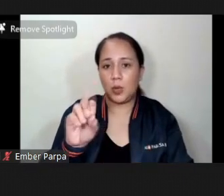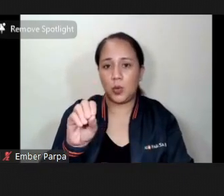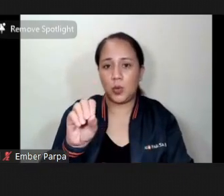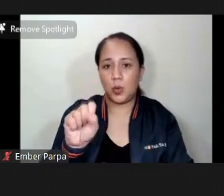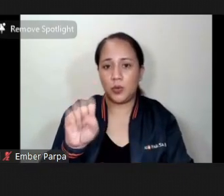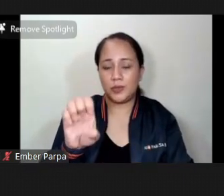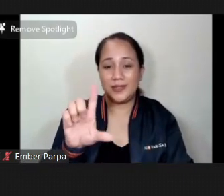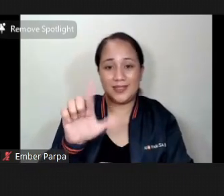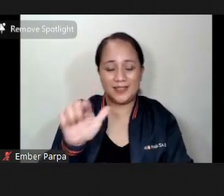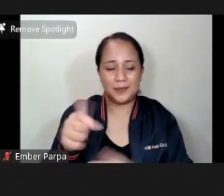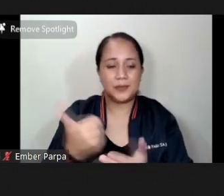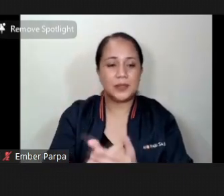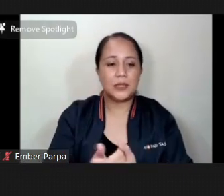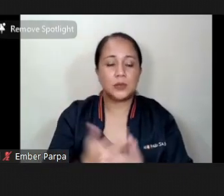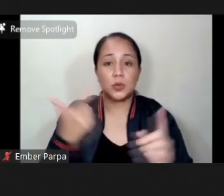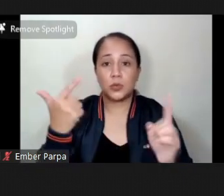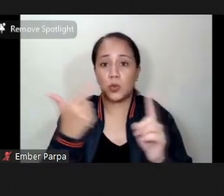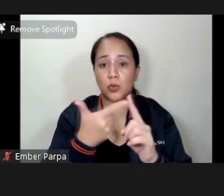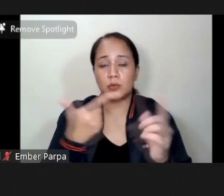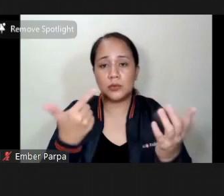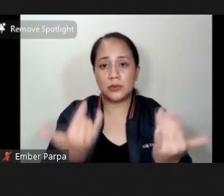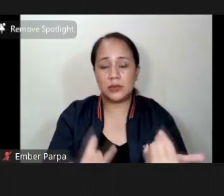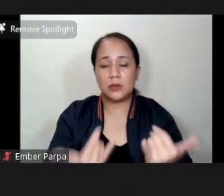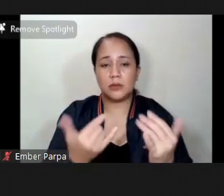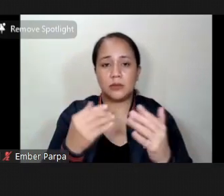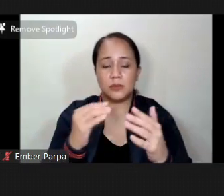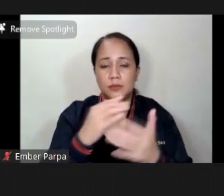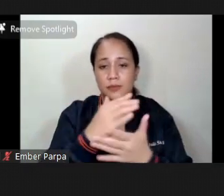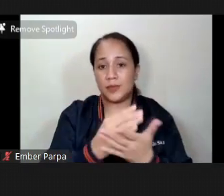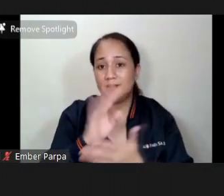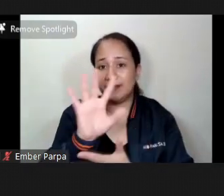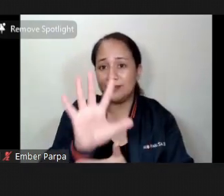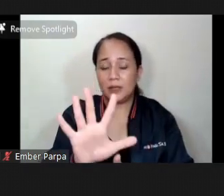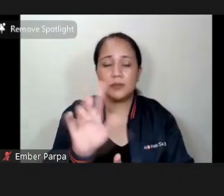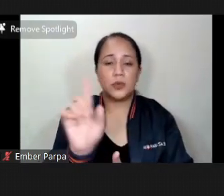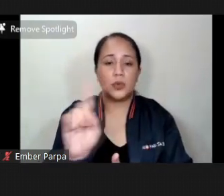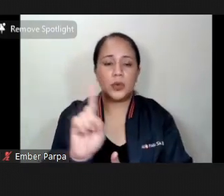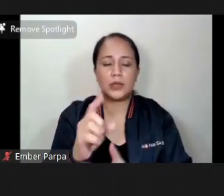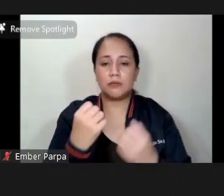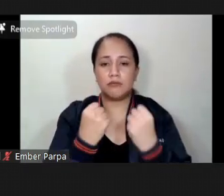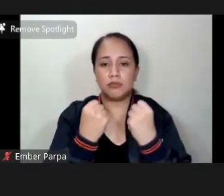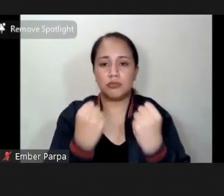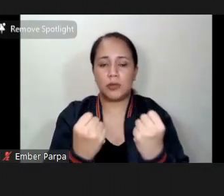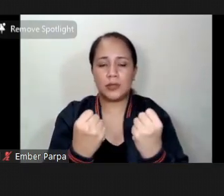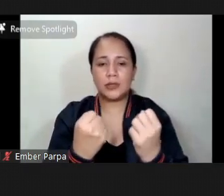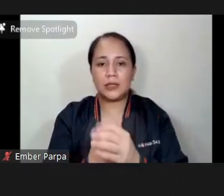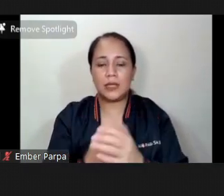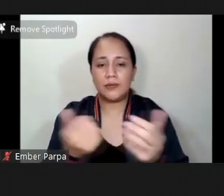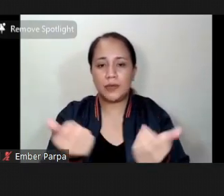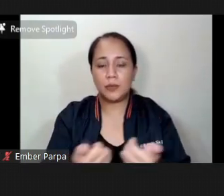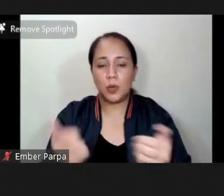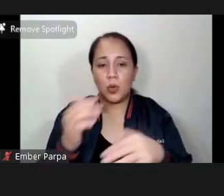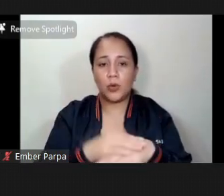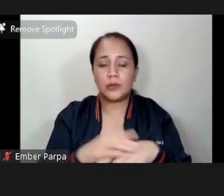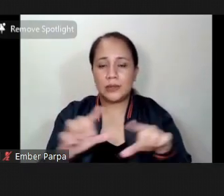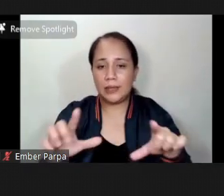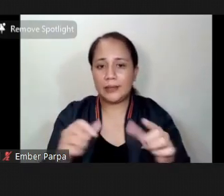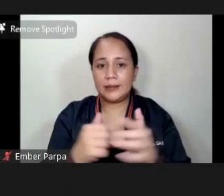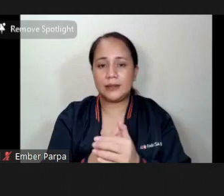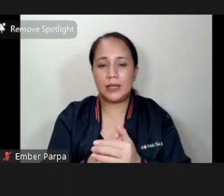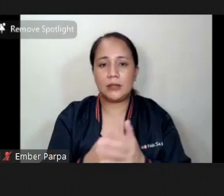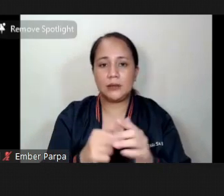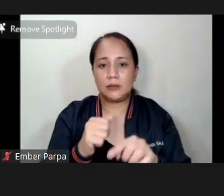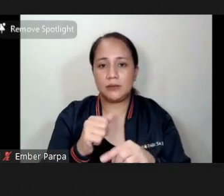ang goals at objectives po natin sa component 5 ay strengthening of available online and offline